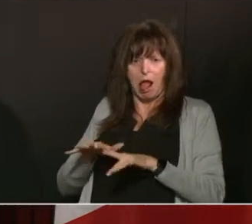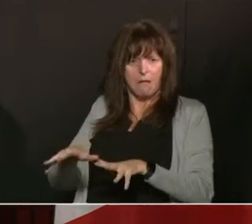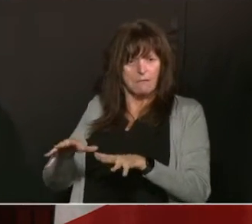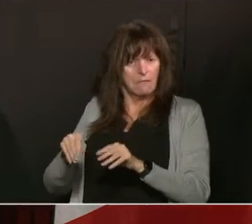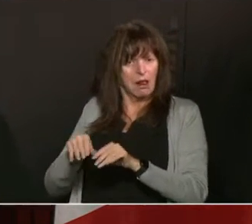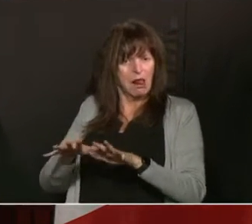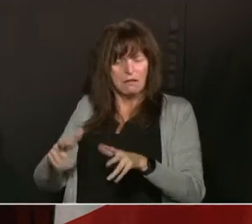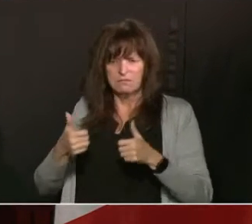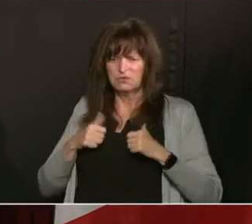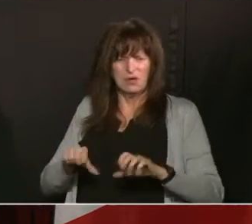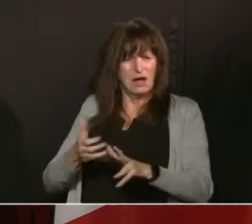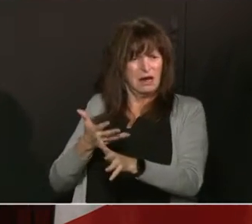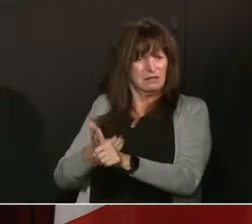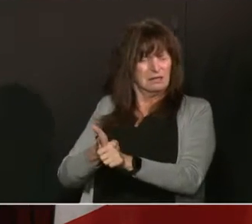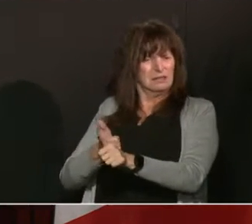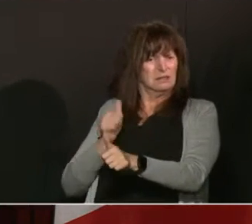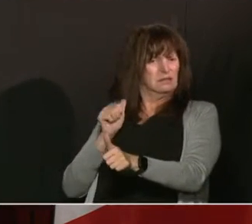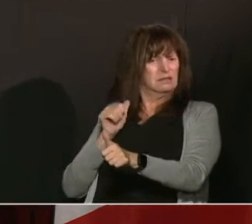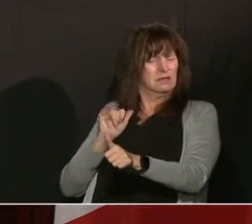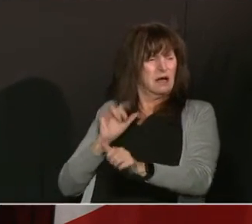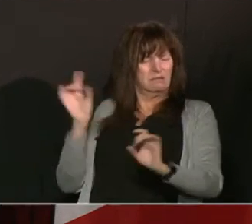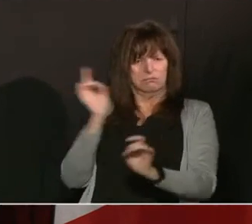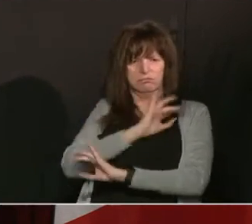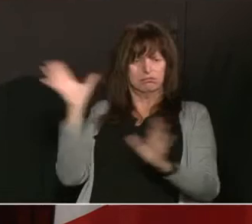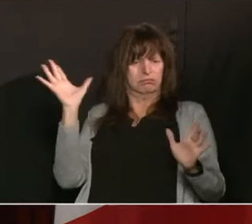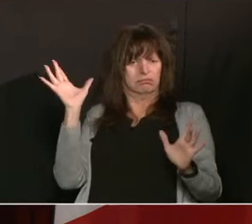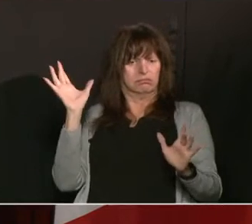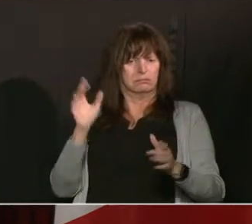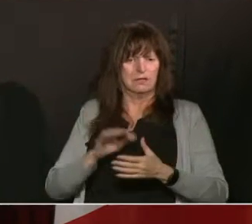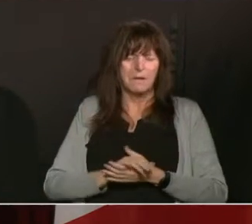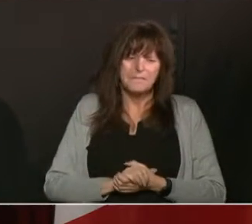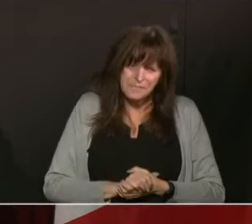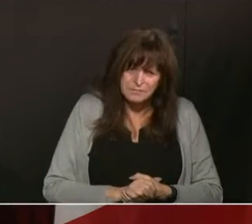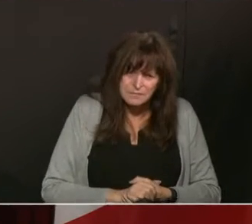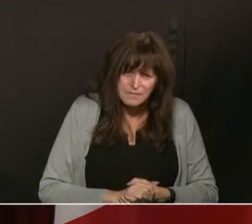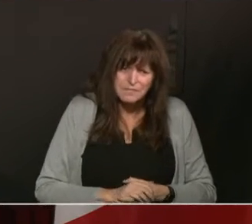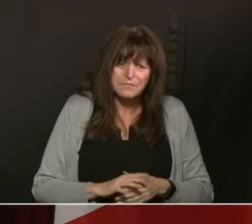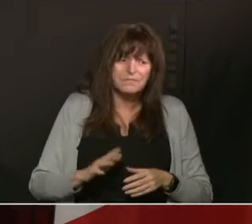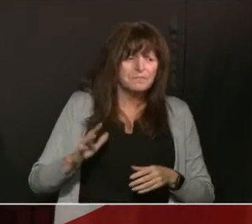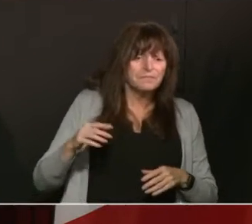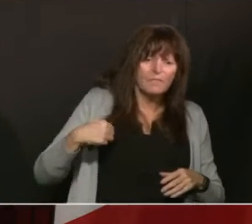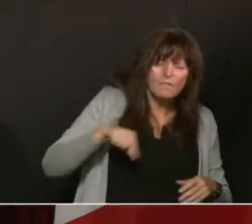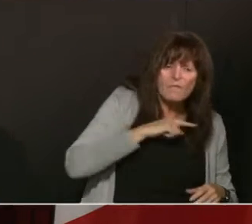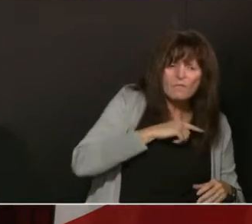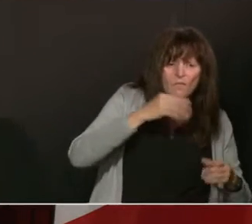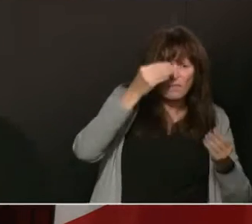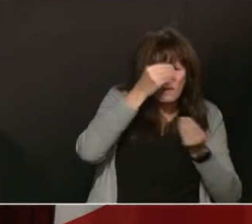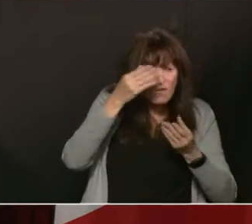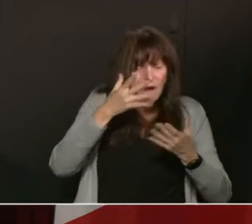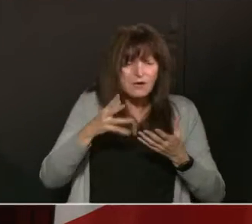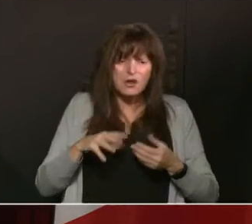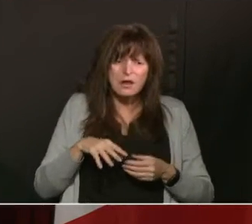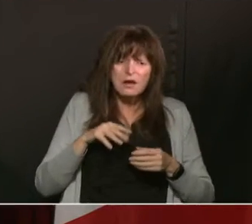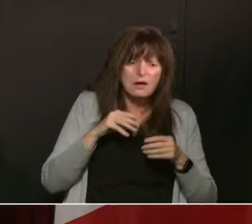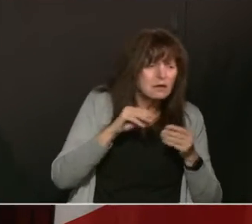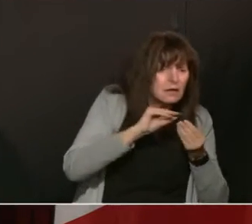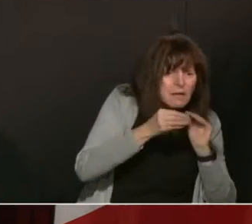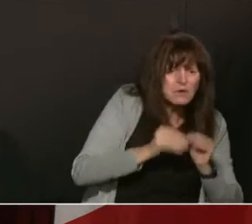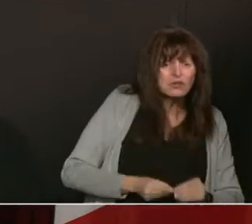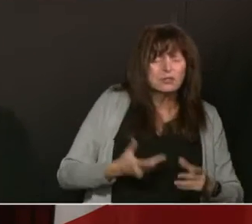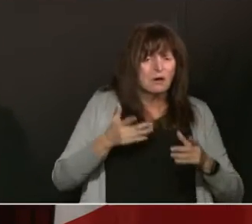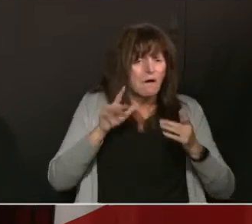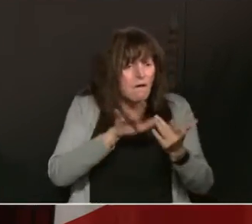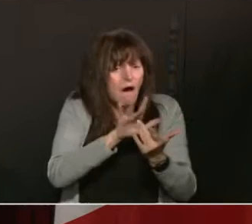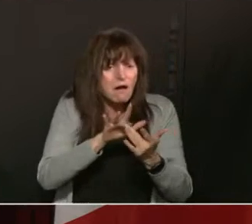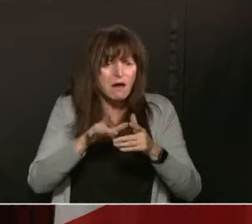Please expect that we will continue to evolve our case and contact management and testing strategy over the coming